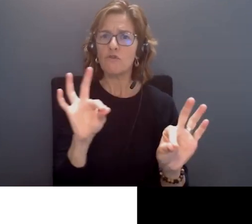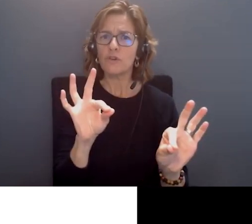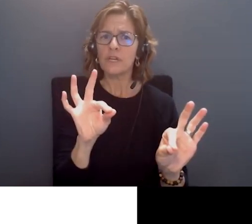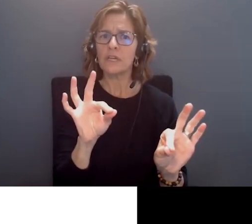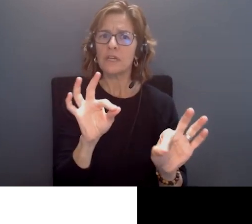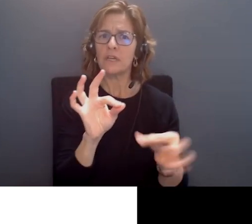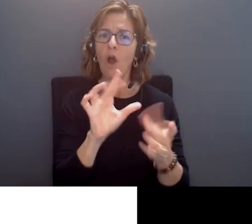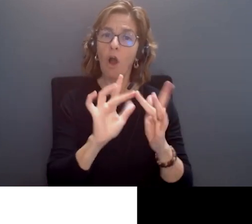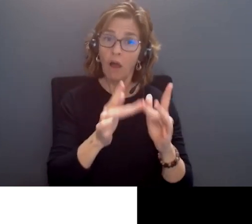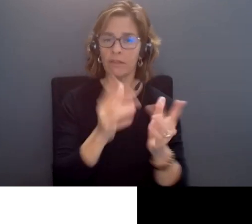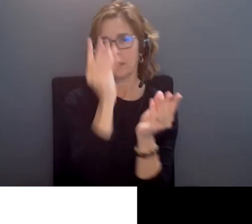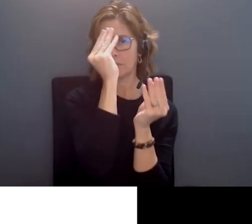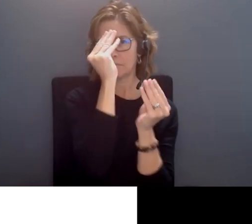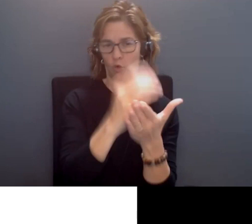pace.